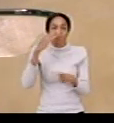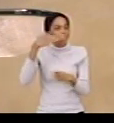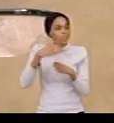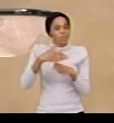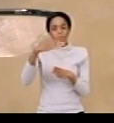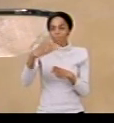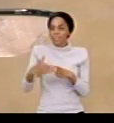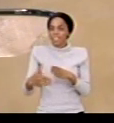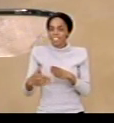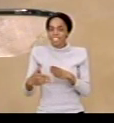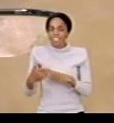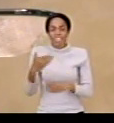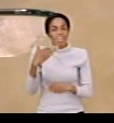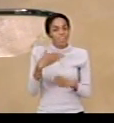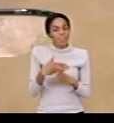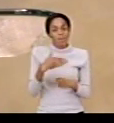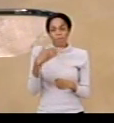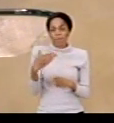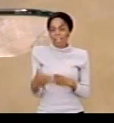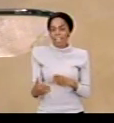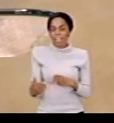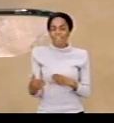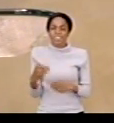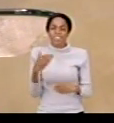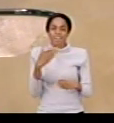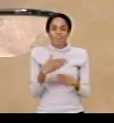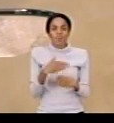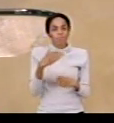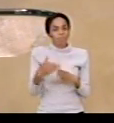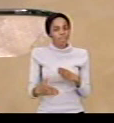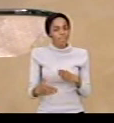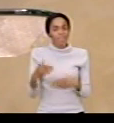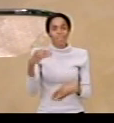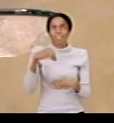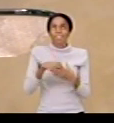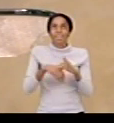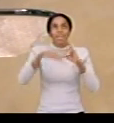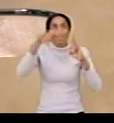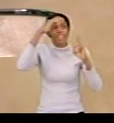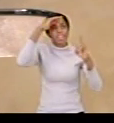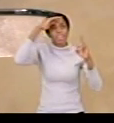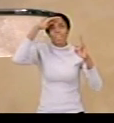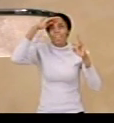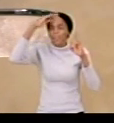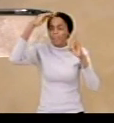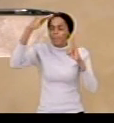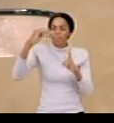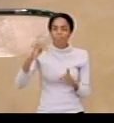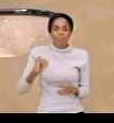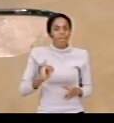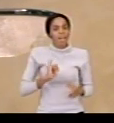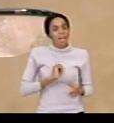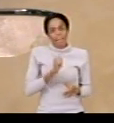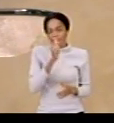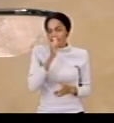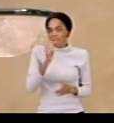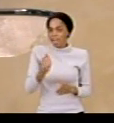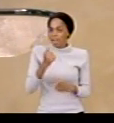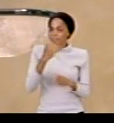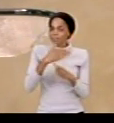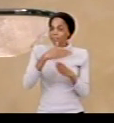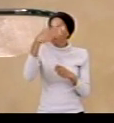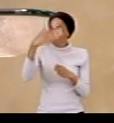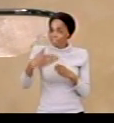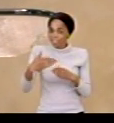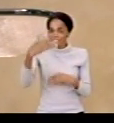him. Complete, complete, complete in him. Oh yes, I